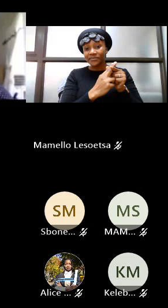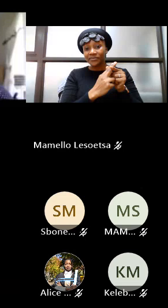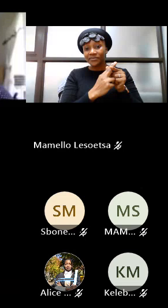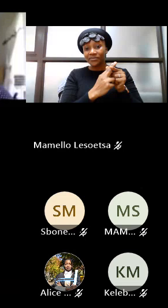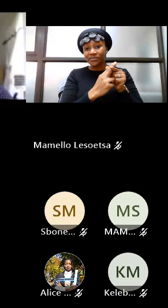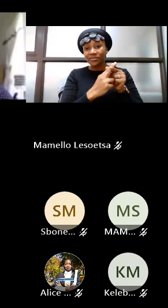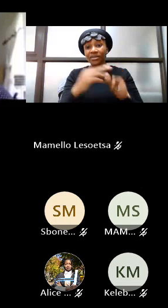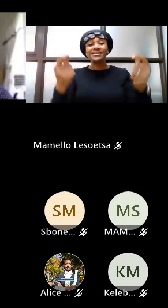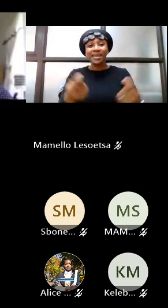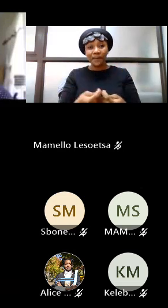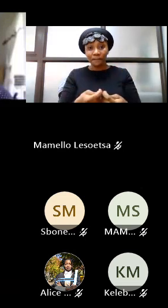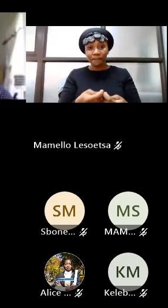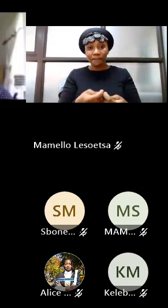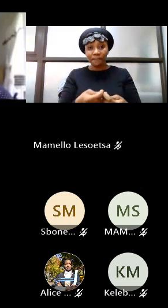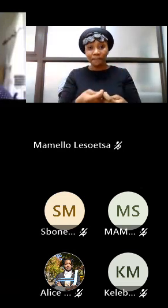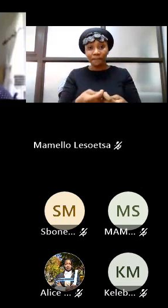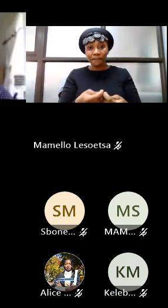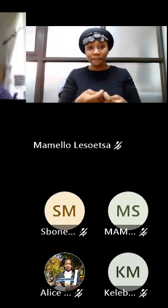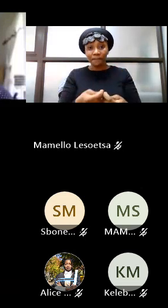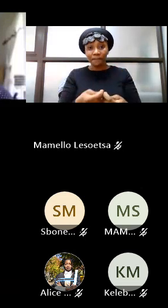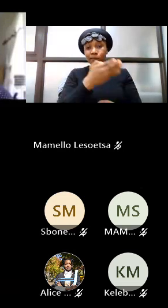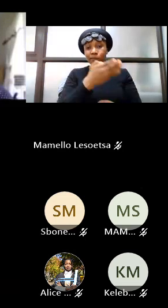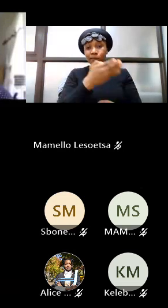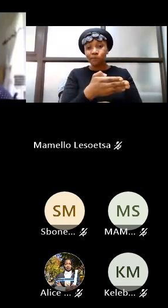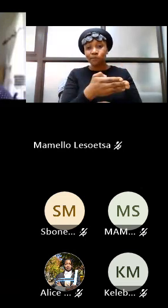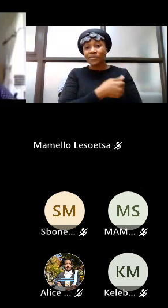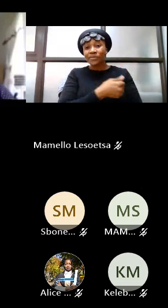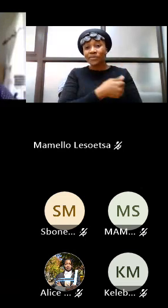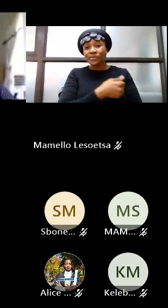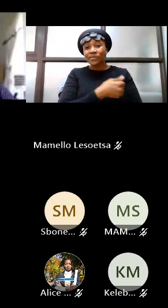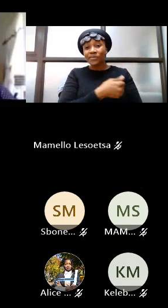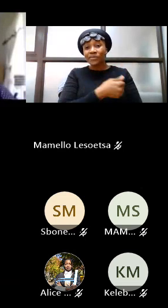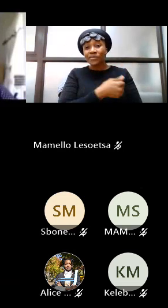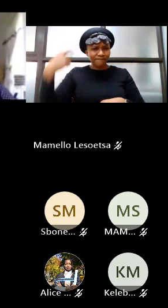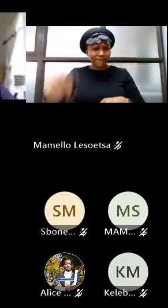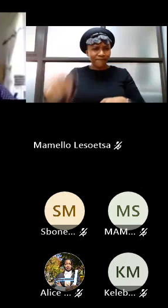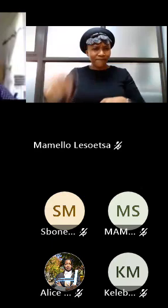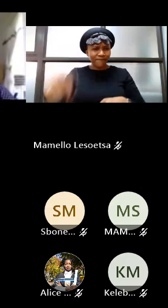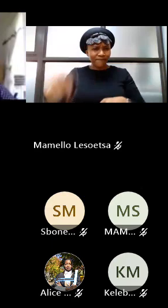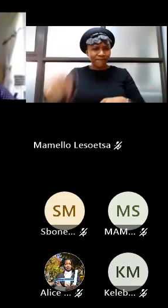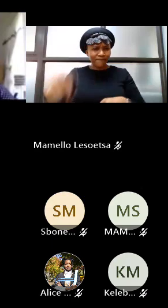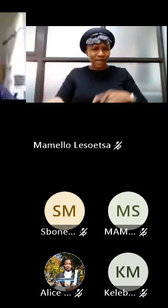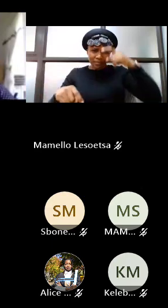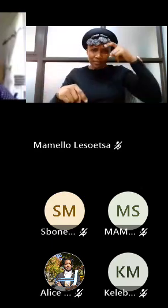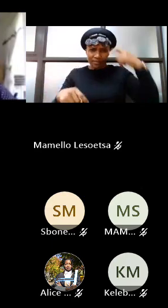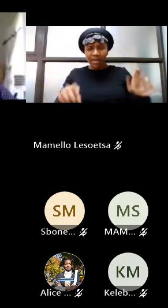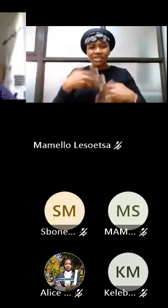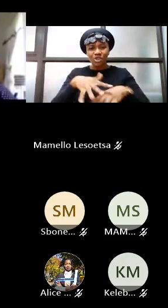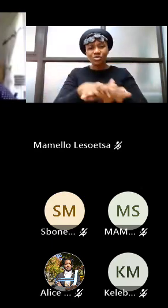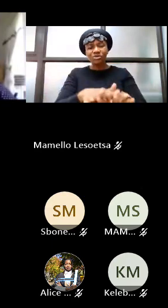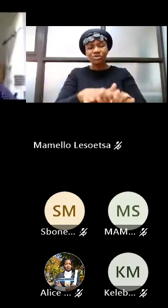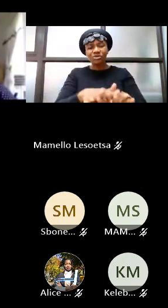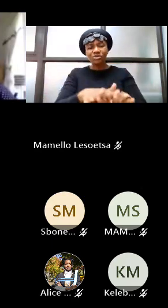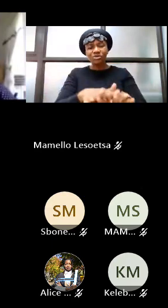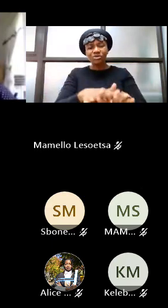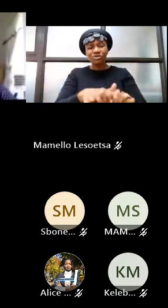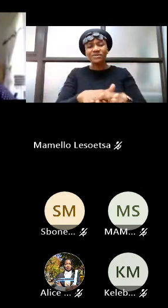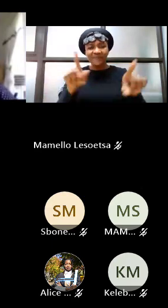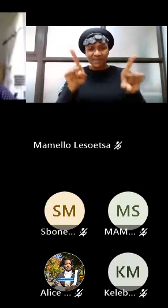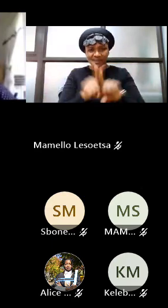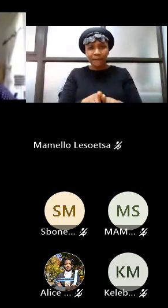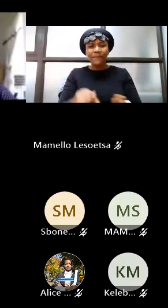are dedicated to making the environment inclusive and dedicated to including you and